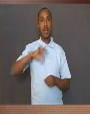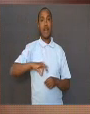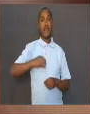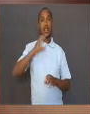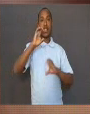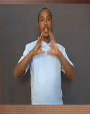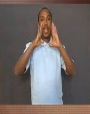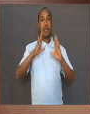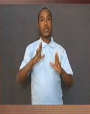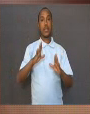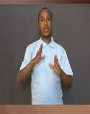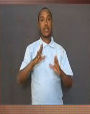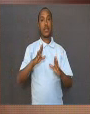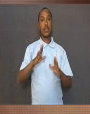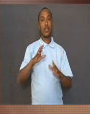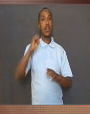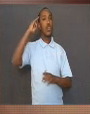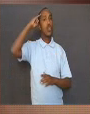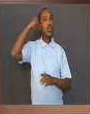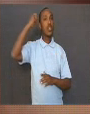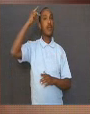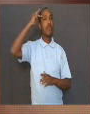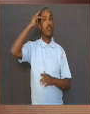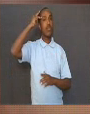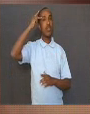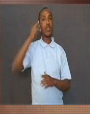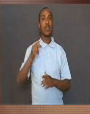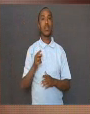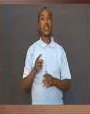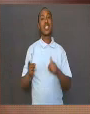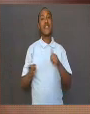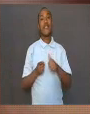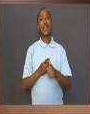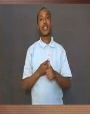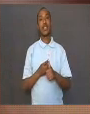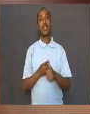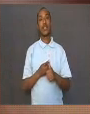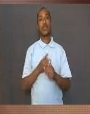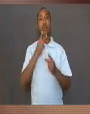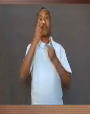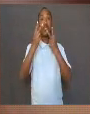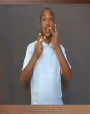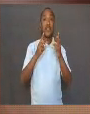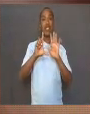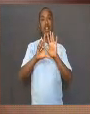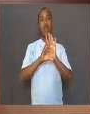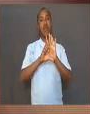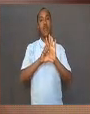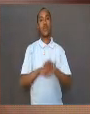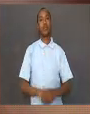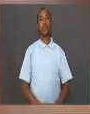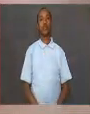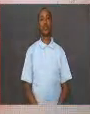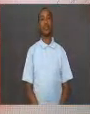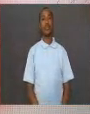because French chemist Joseph Proust was the first to observe the